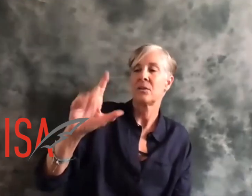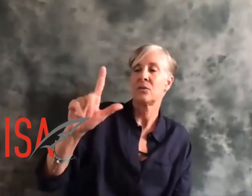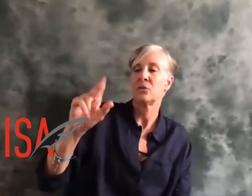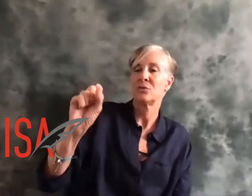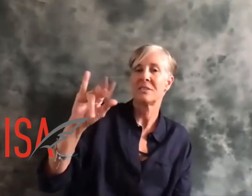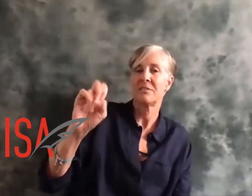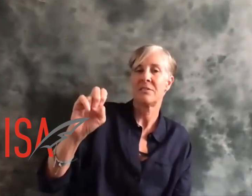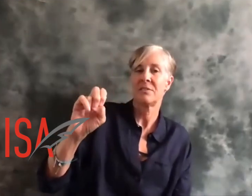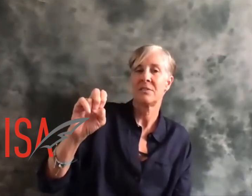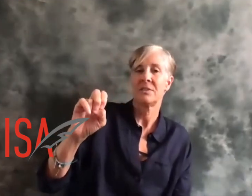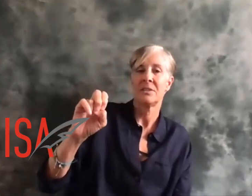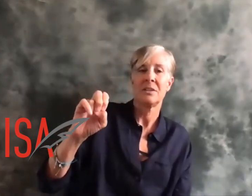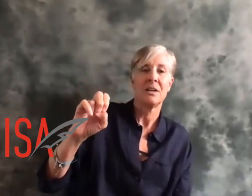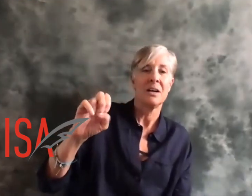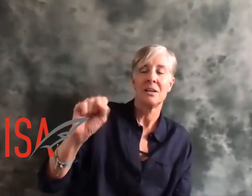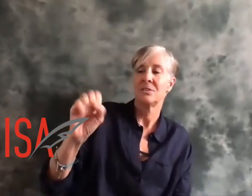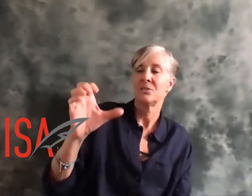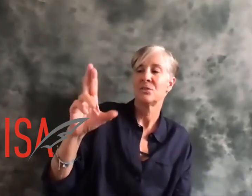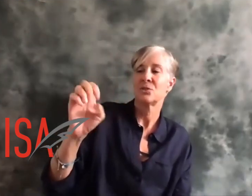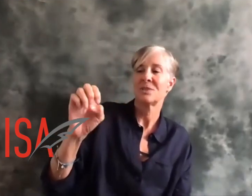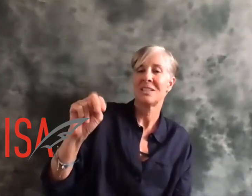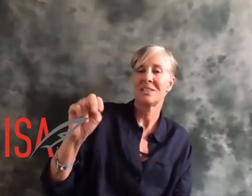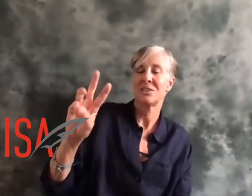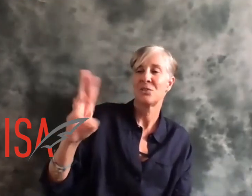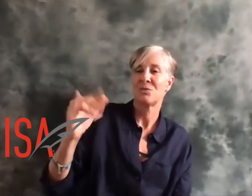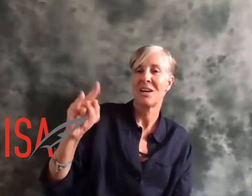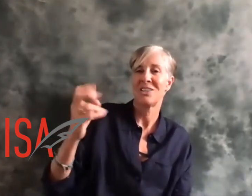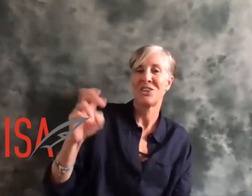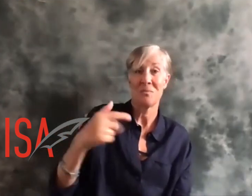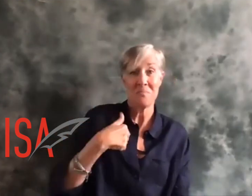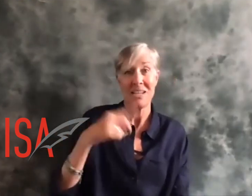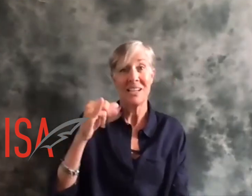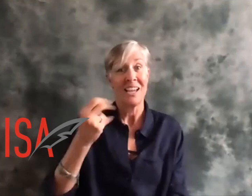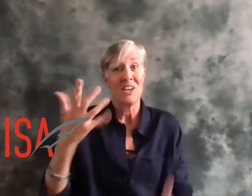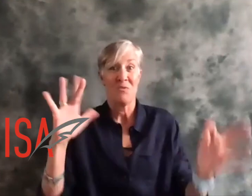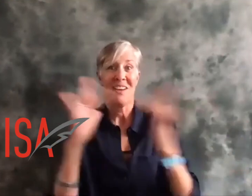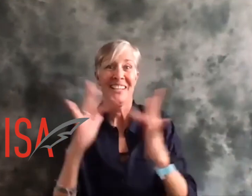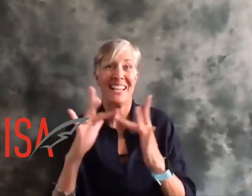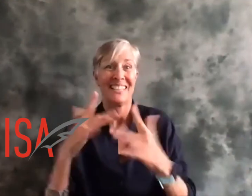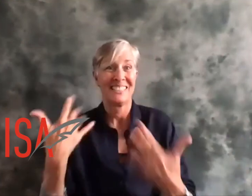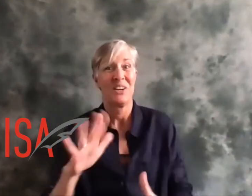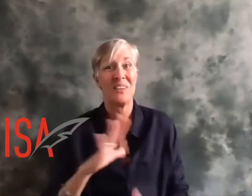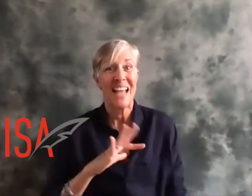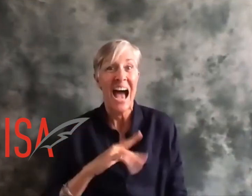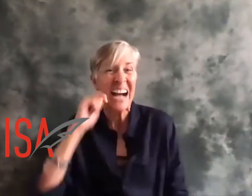of fun. Diane and I are already connecting, so it's like, yeah, it is nice, isn't it?